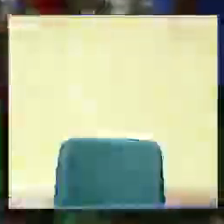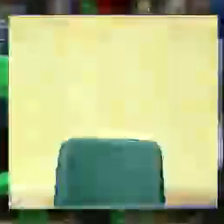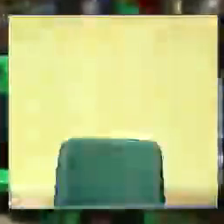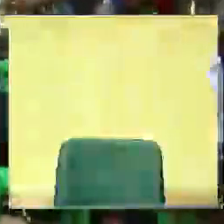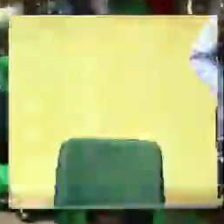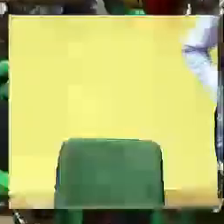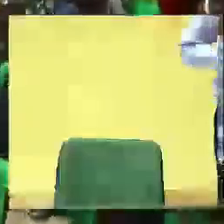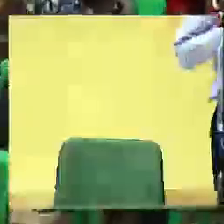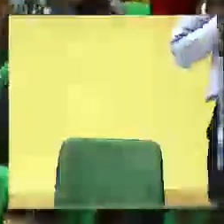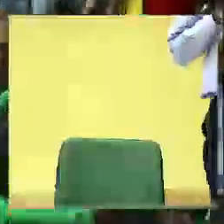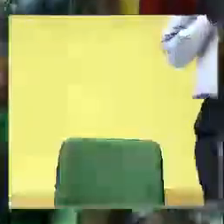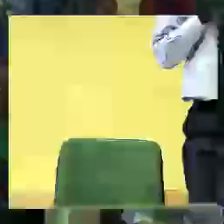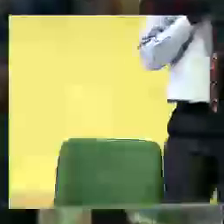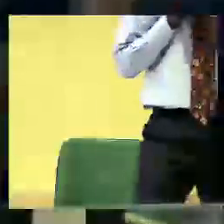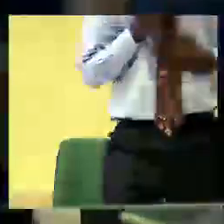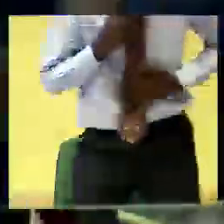God.